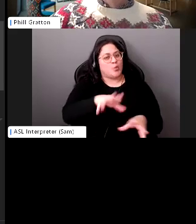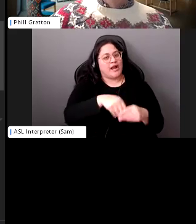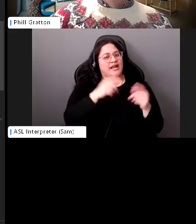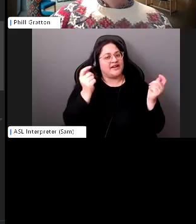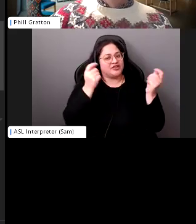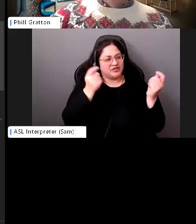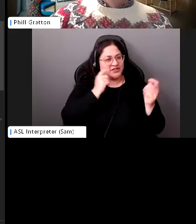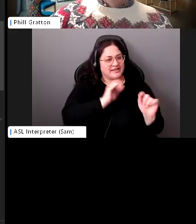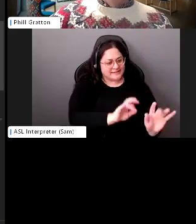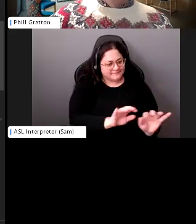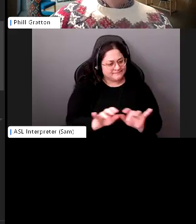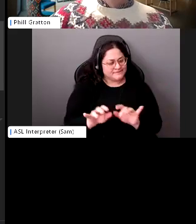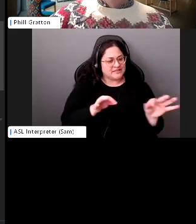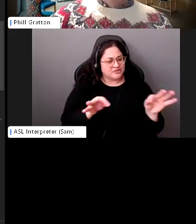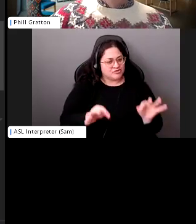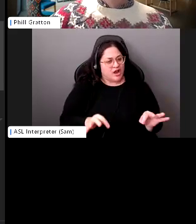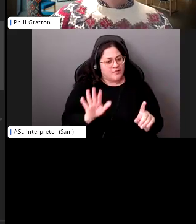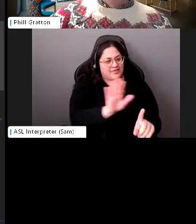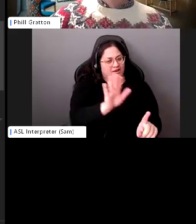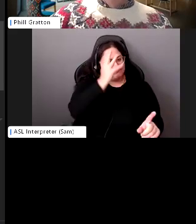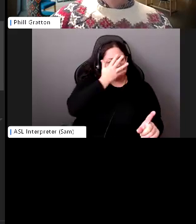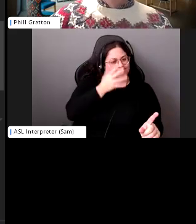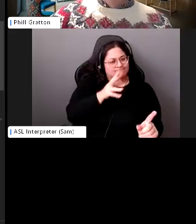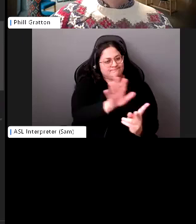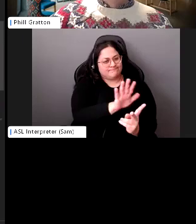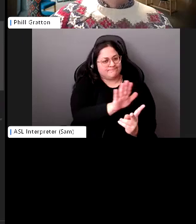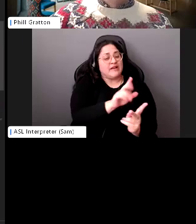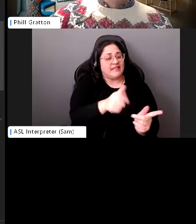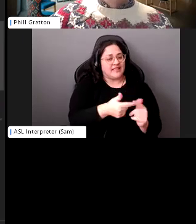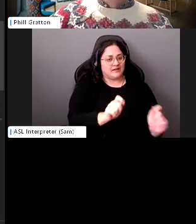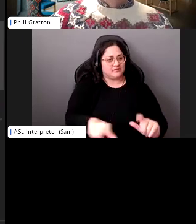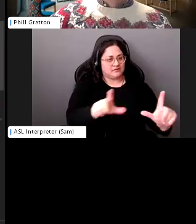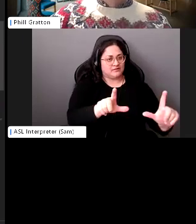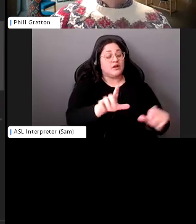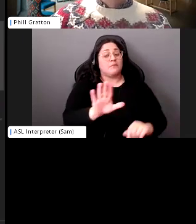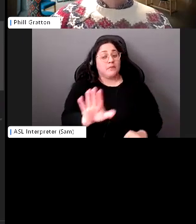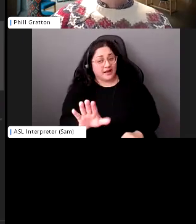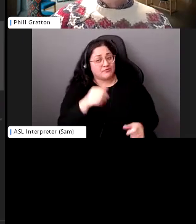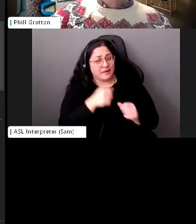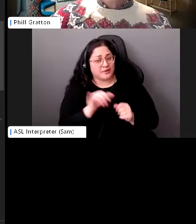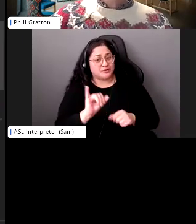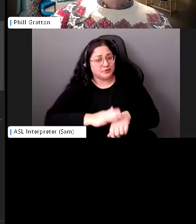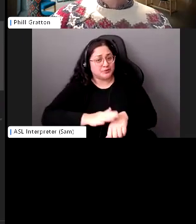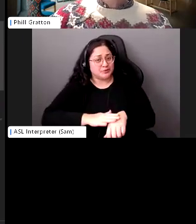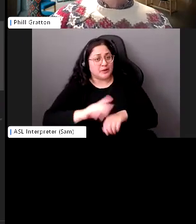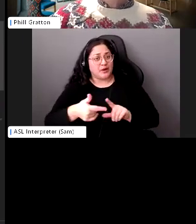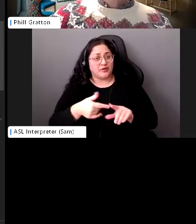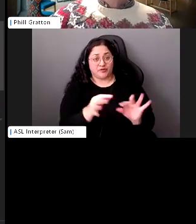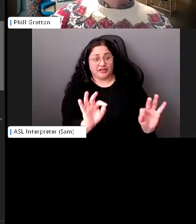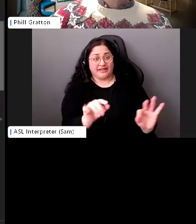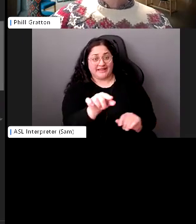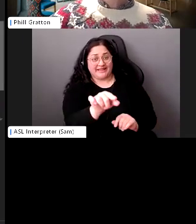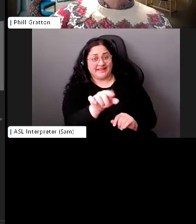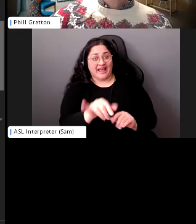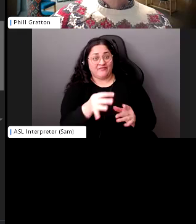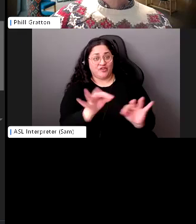I should mention, though, that in the free version, you're allowed 2 images in a 24-hour period. Phil has the paid version. So